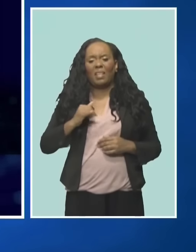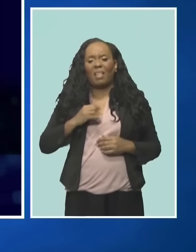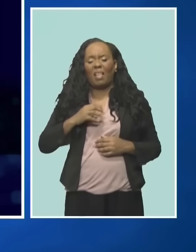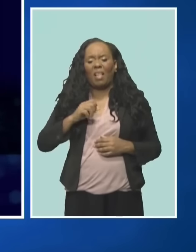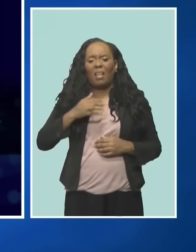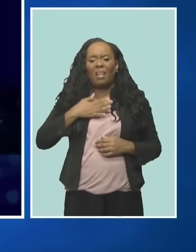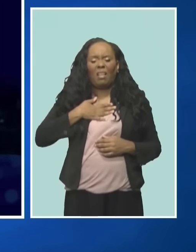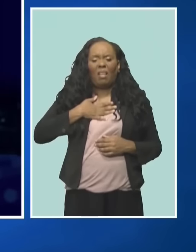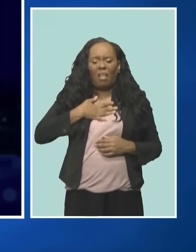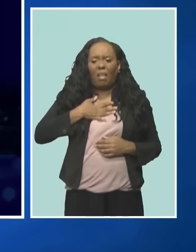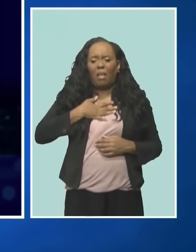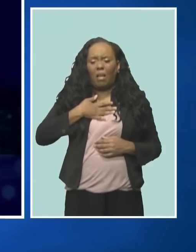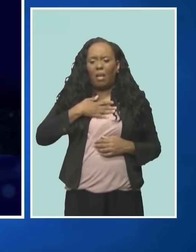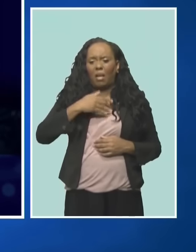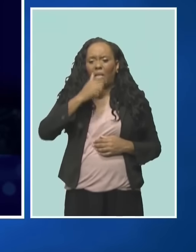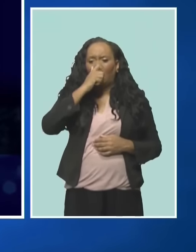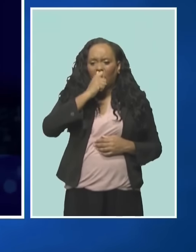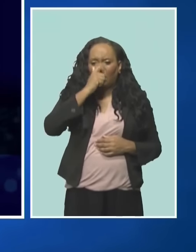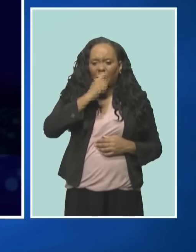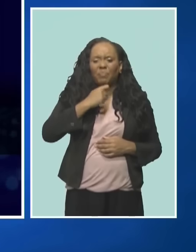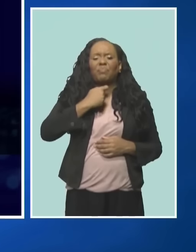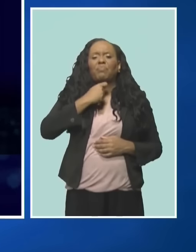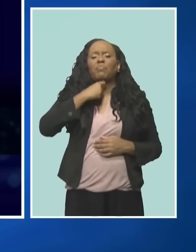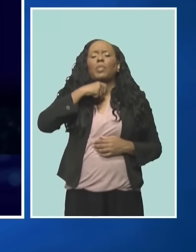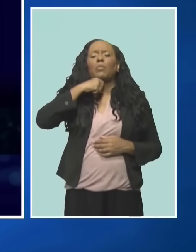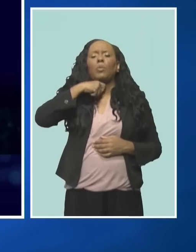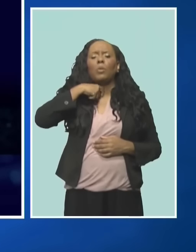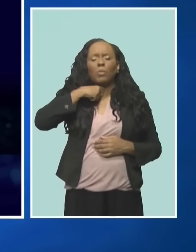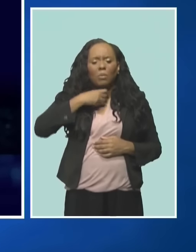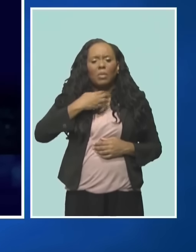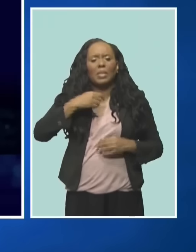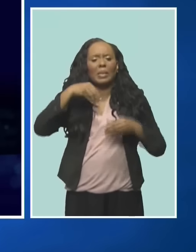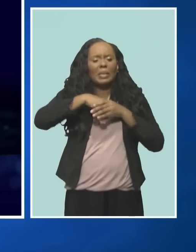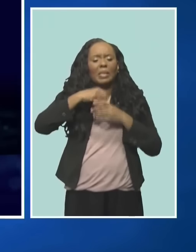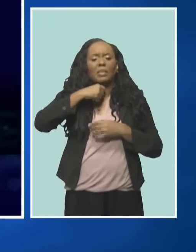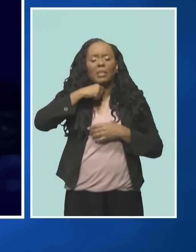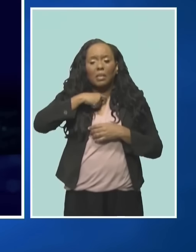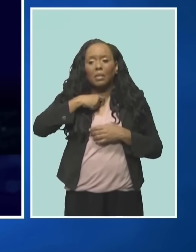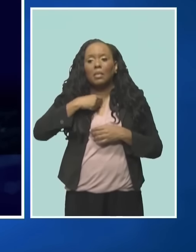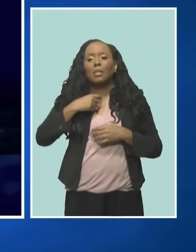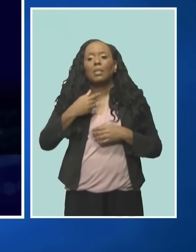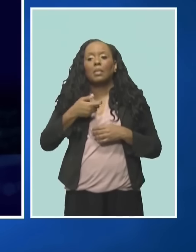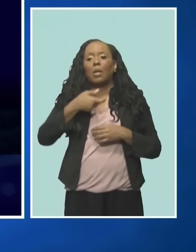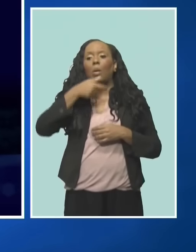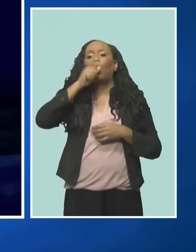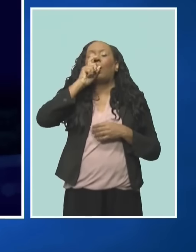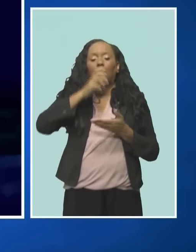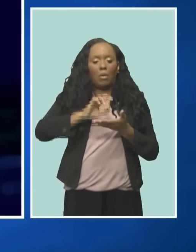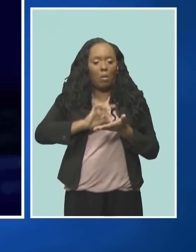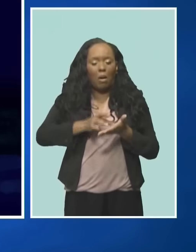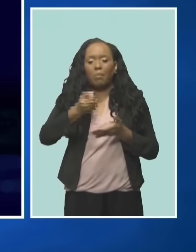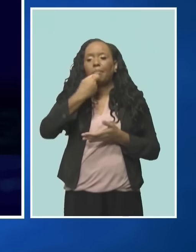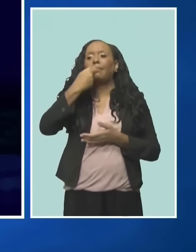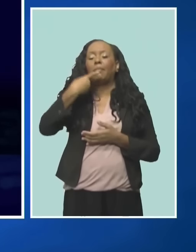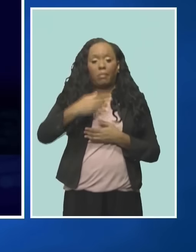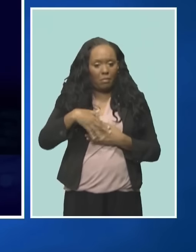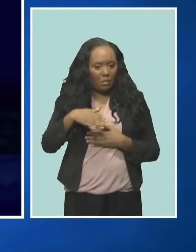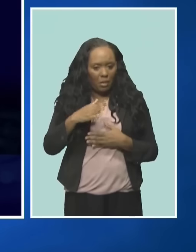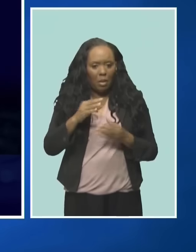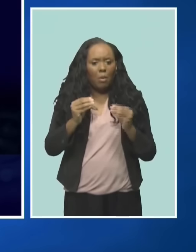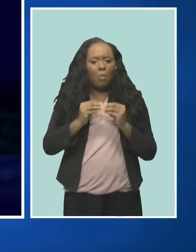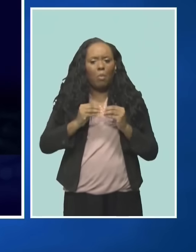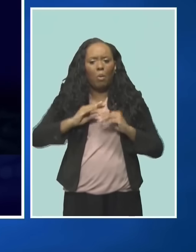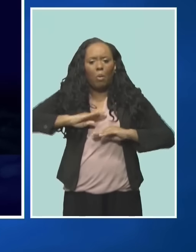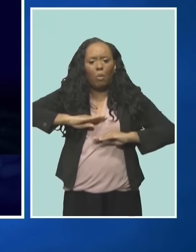is dried up, obviously then the post-nasal drip would then stop because you've dried it up with the medication. They're